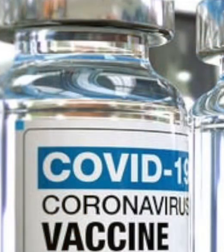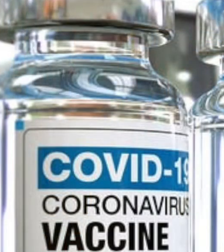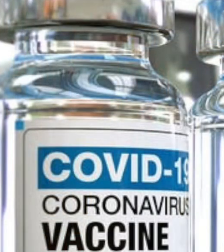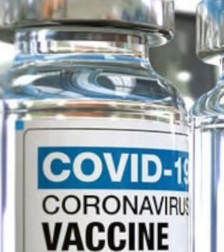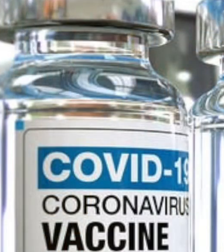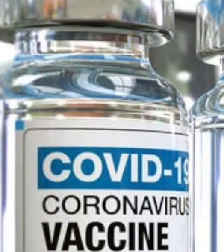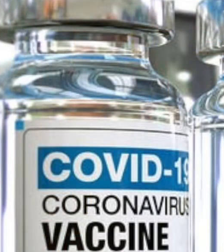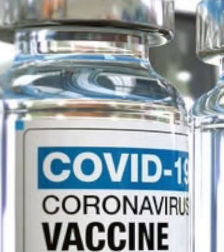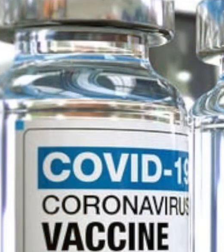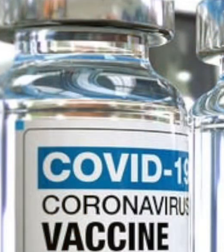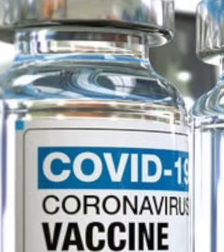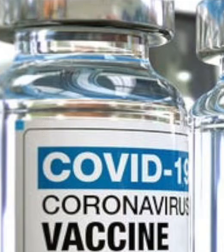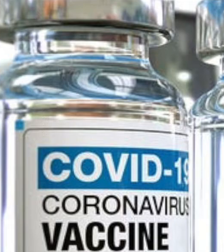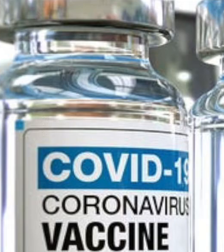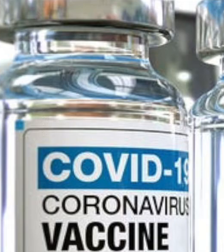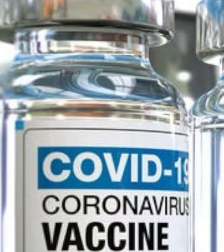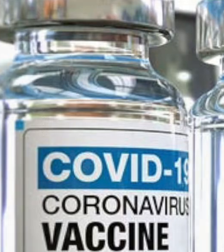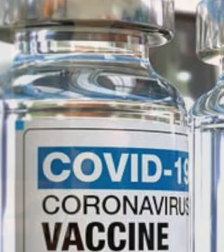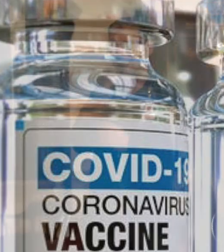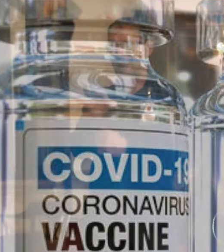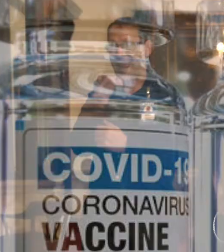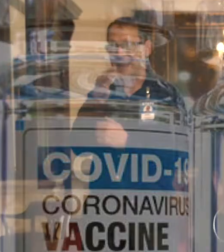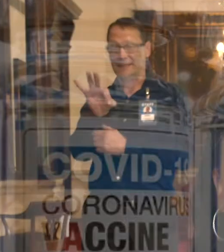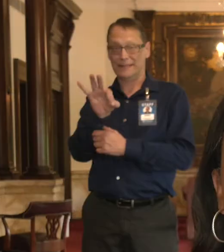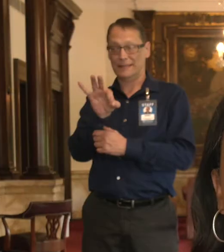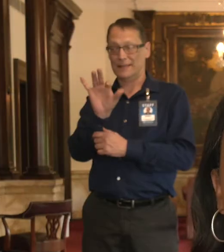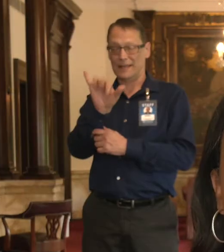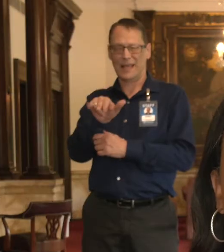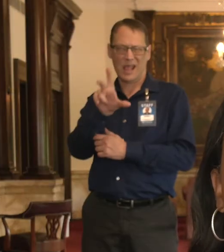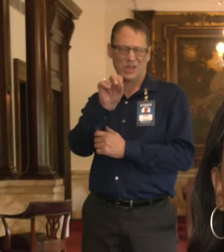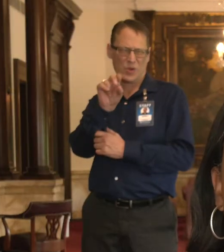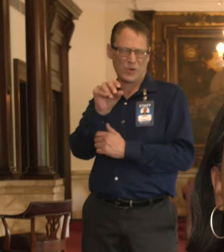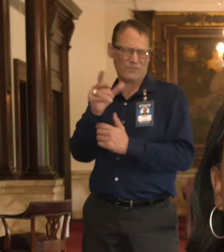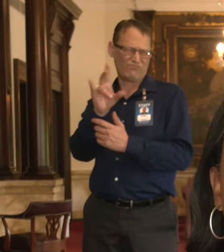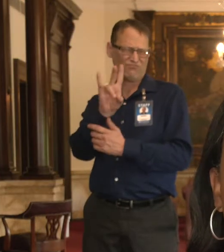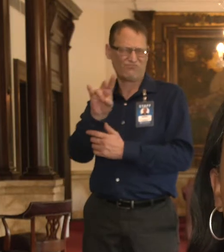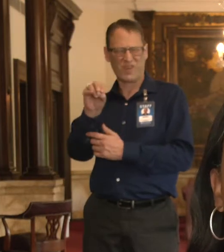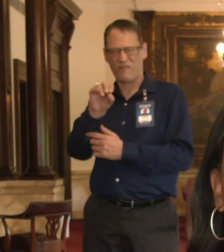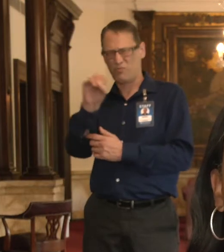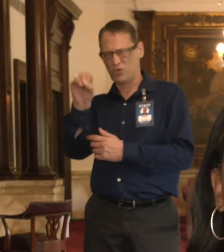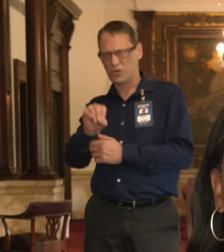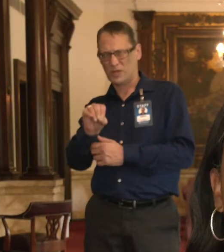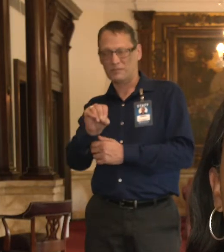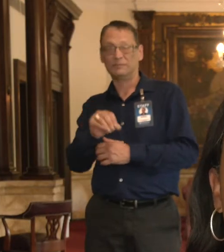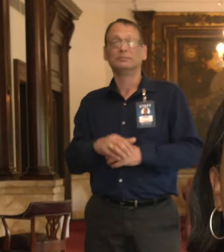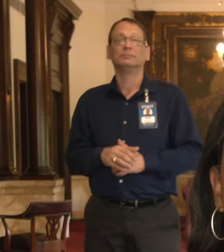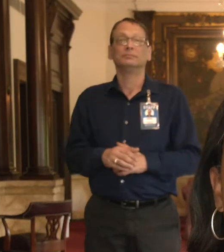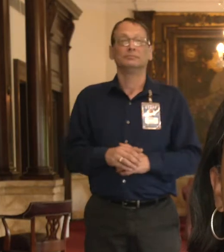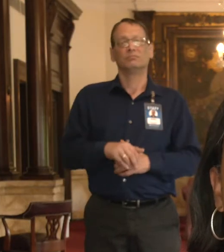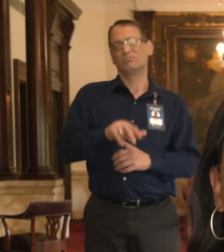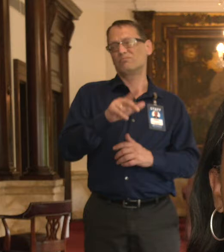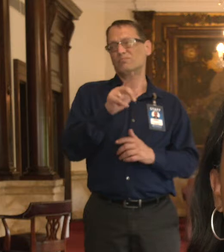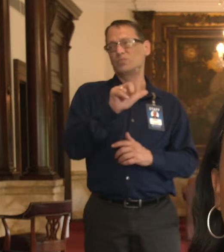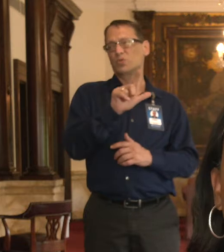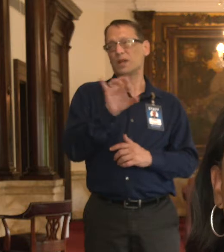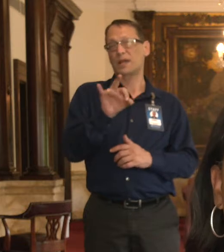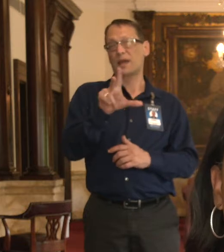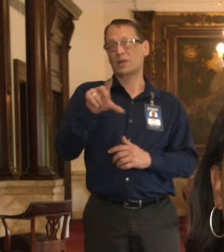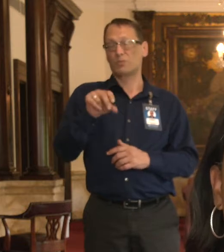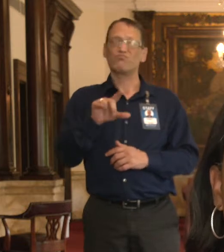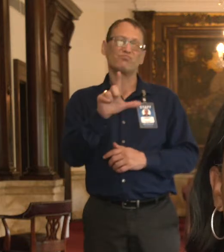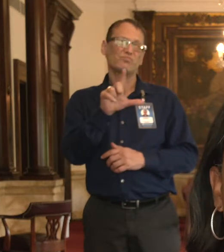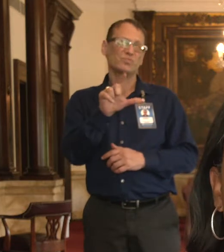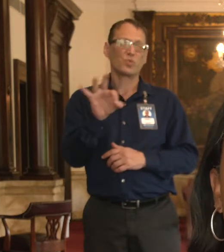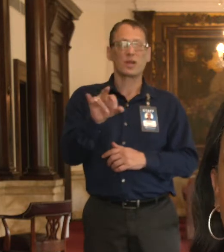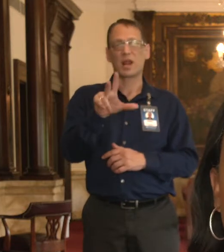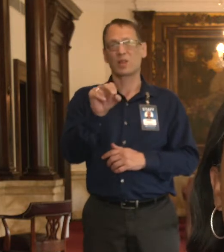Ages 0 to 19 represent roughly 30% of new cases, and 20 to 39 another 30 to 35%. As we come up